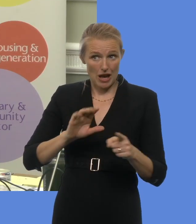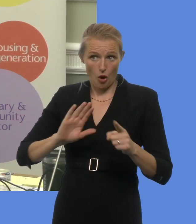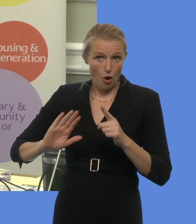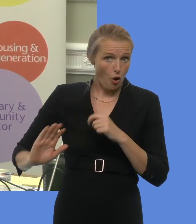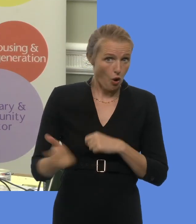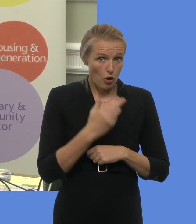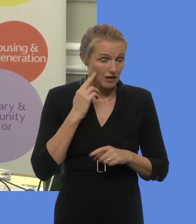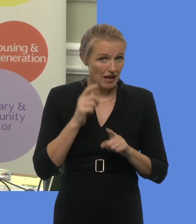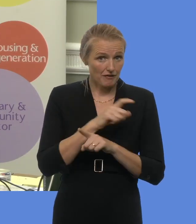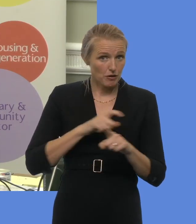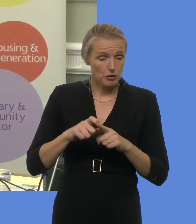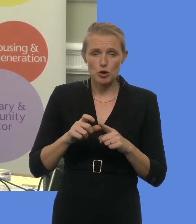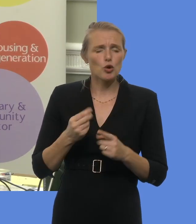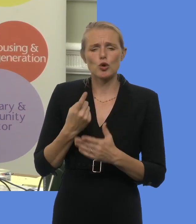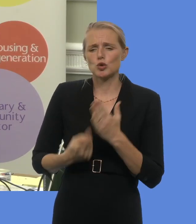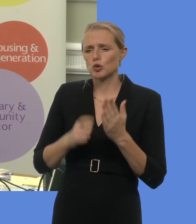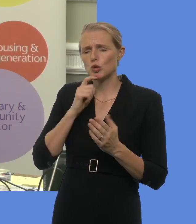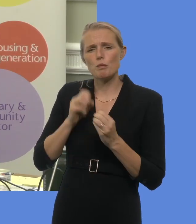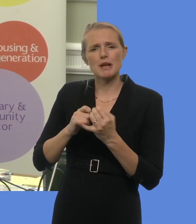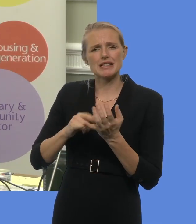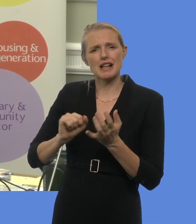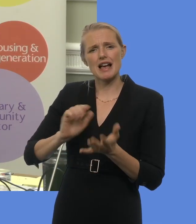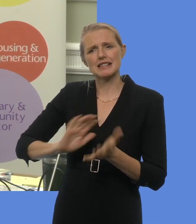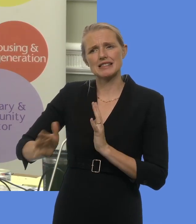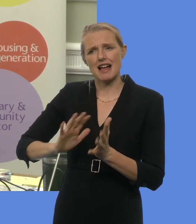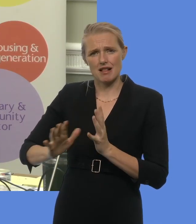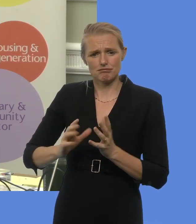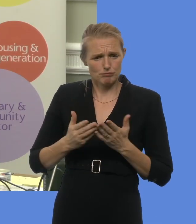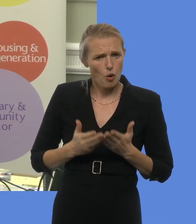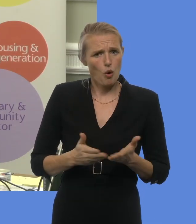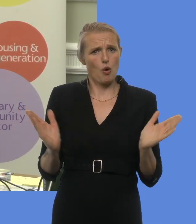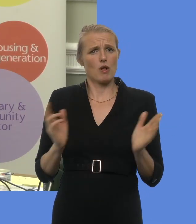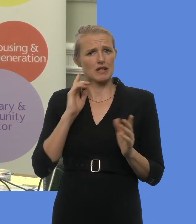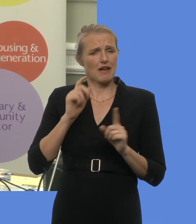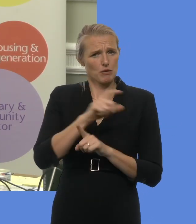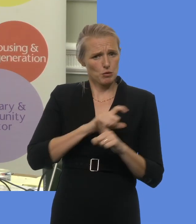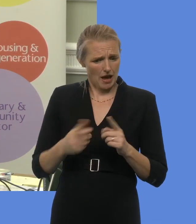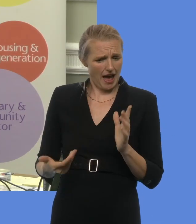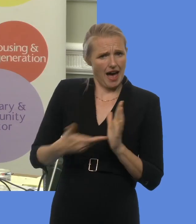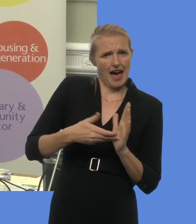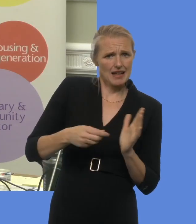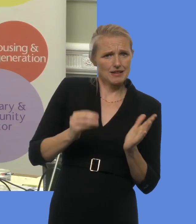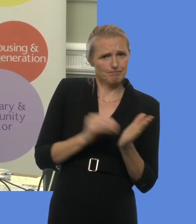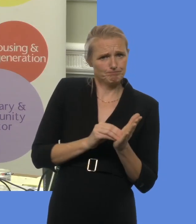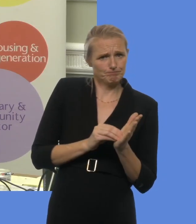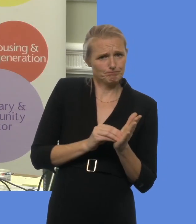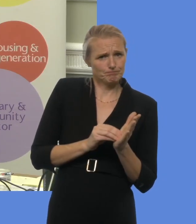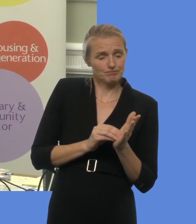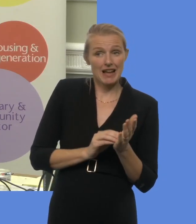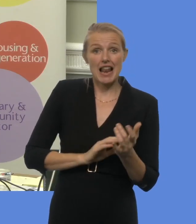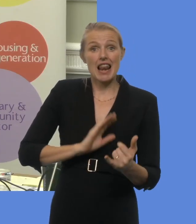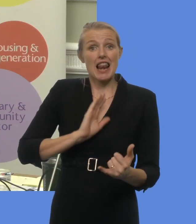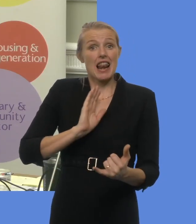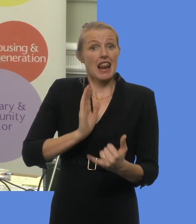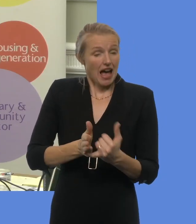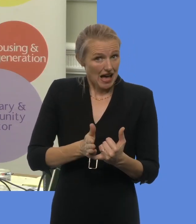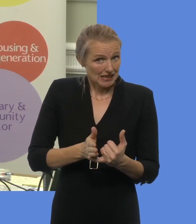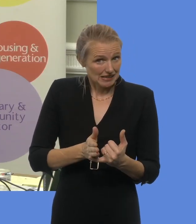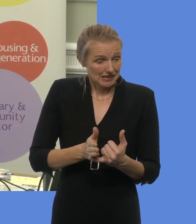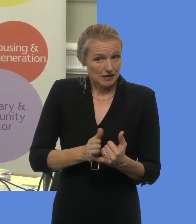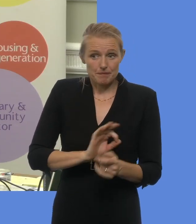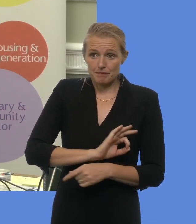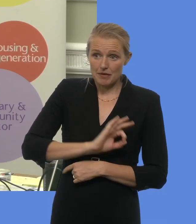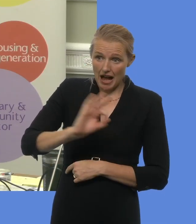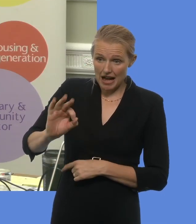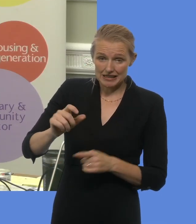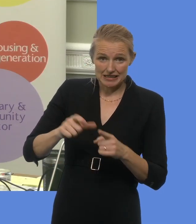that just use BSL or ISL. It does go further than that. And then I think finally to write to the department